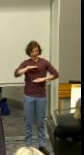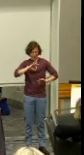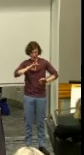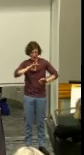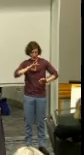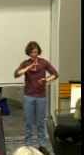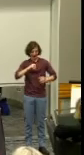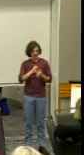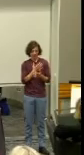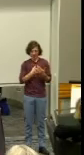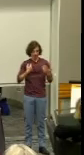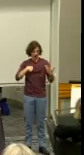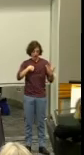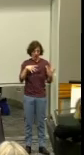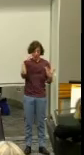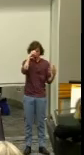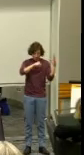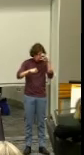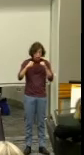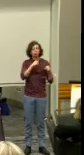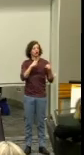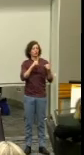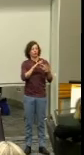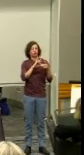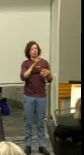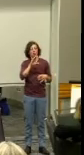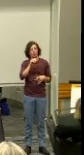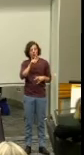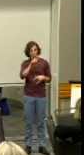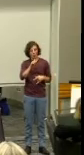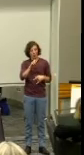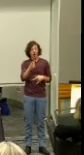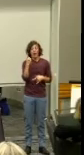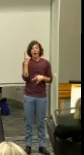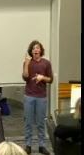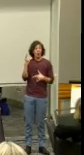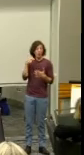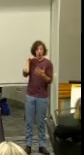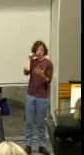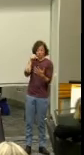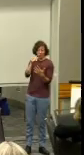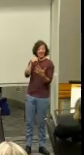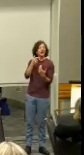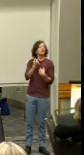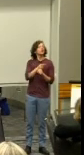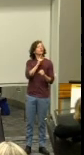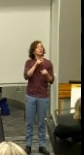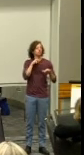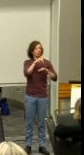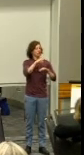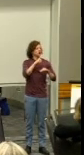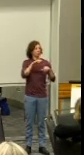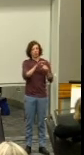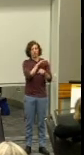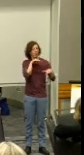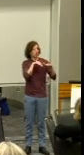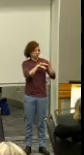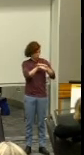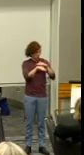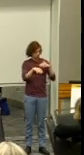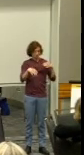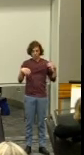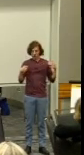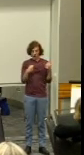code. And one of the things was going through and making sure that all of our sidewalks were fully accessible and all that, so we walked through. So everything